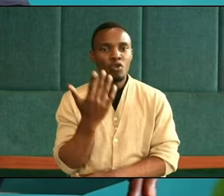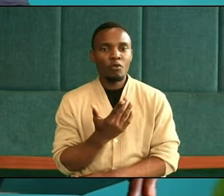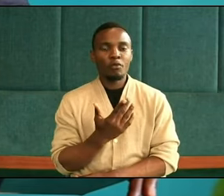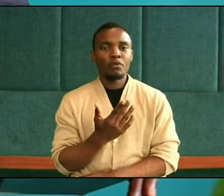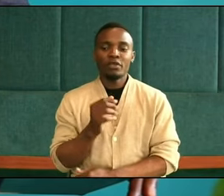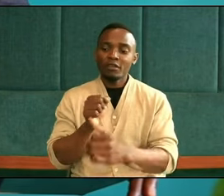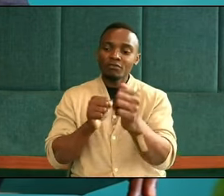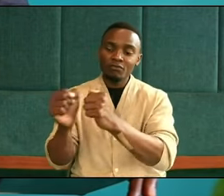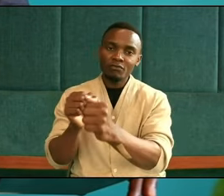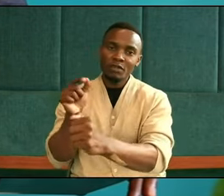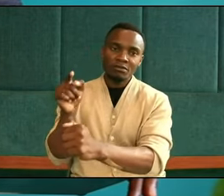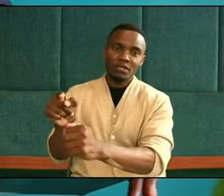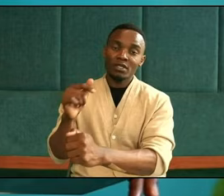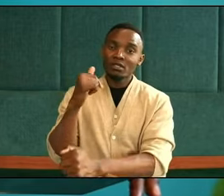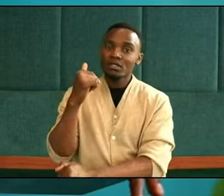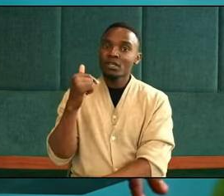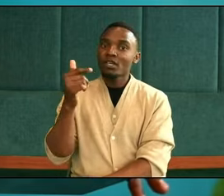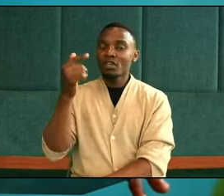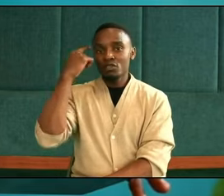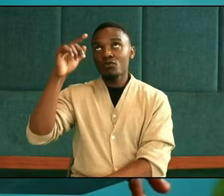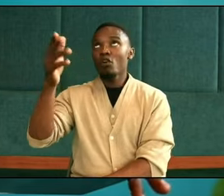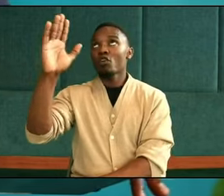the battle belonged to the Lord.